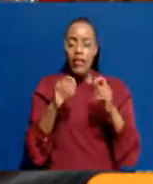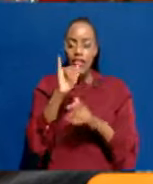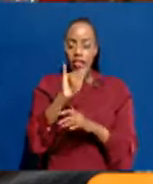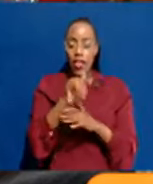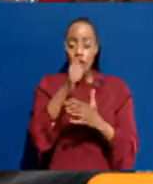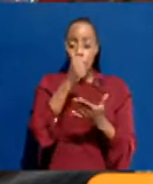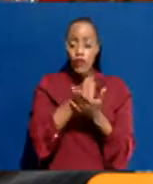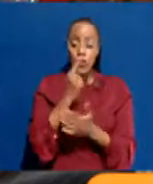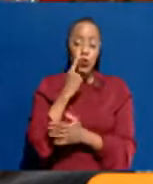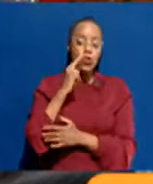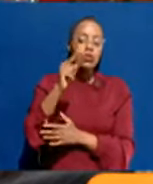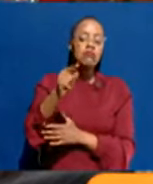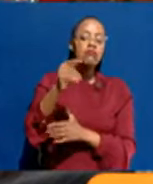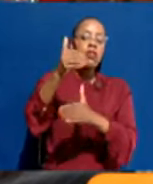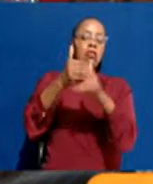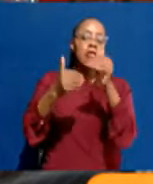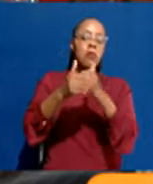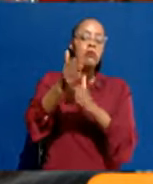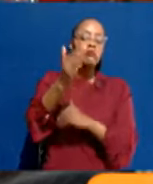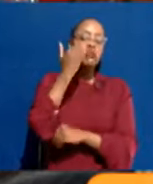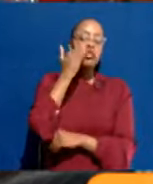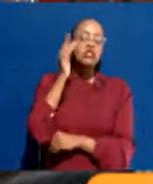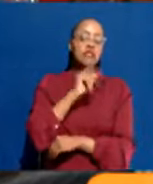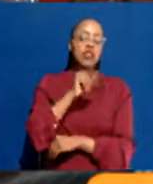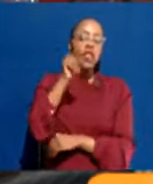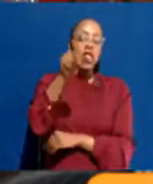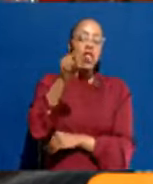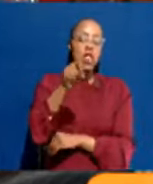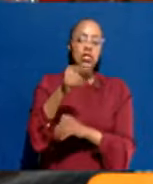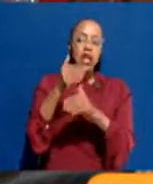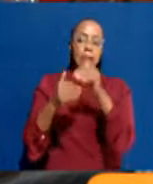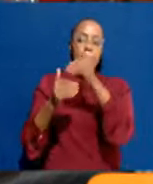told him, do you see that building? That is